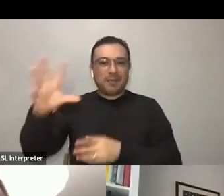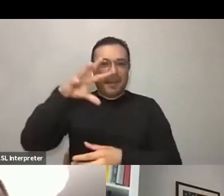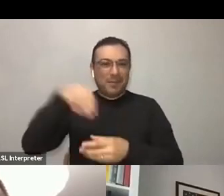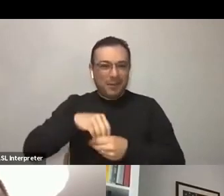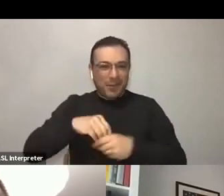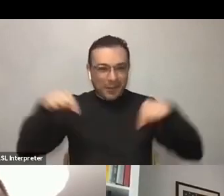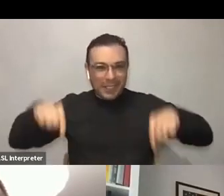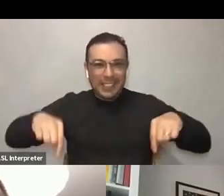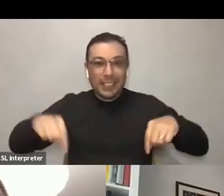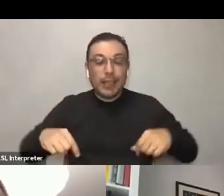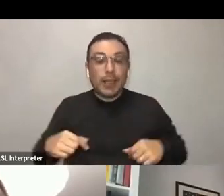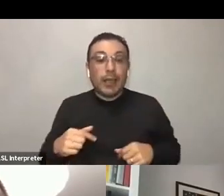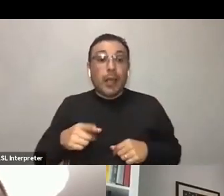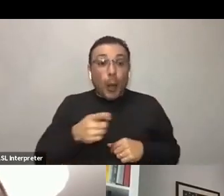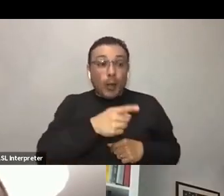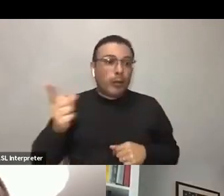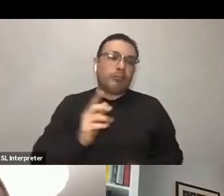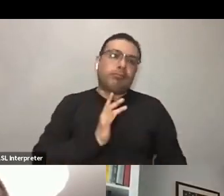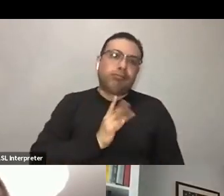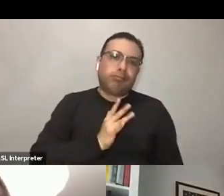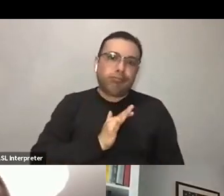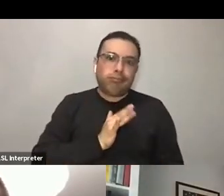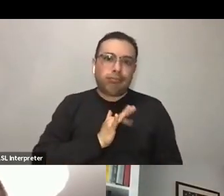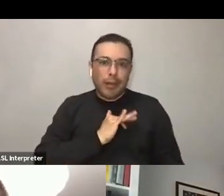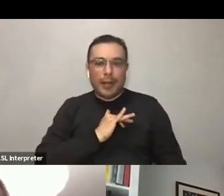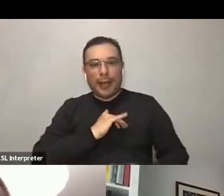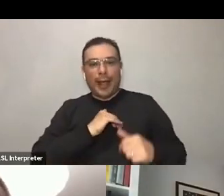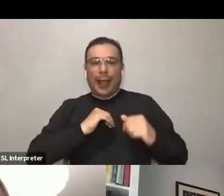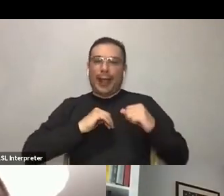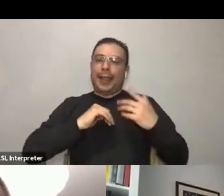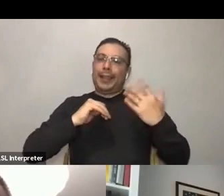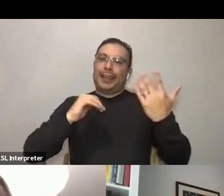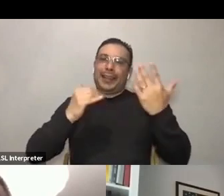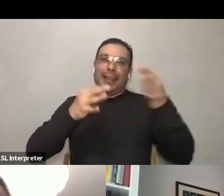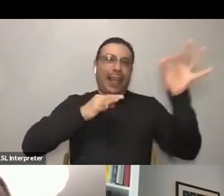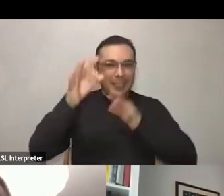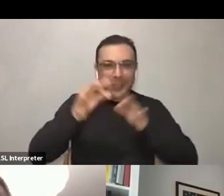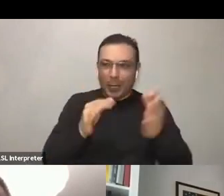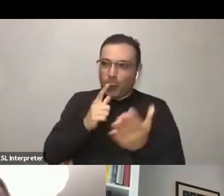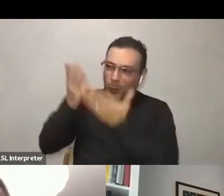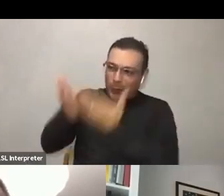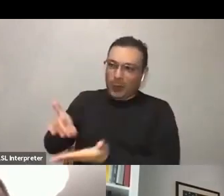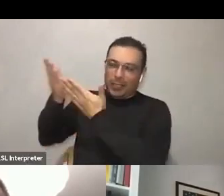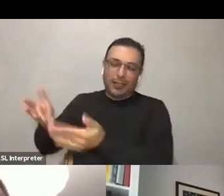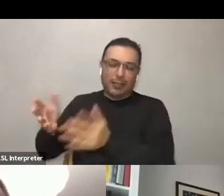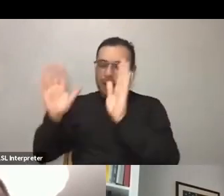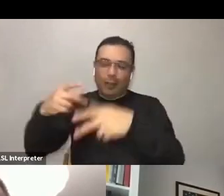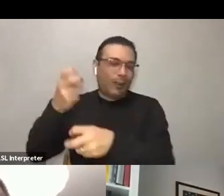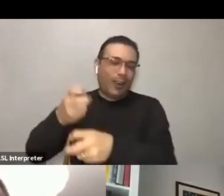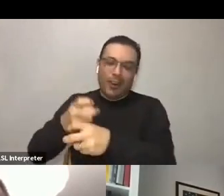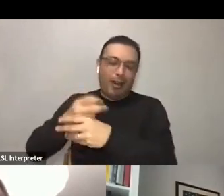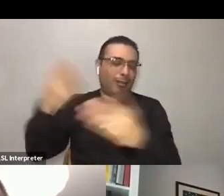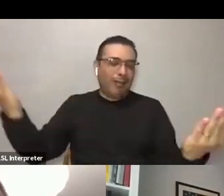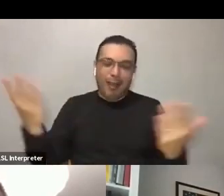even attempt to introduce these wonderful panelists, but I'm going to allow them to introduce themselves and also describe